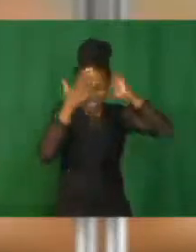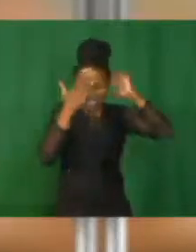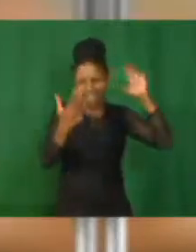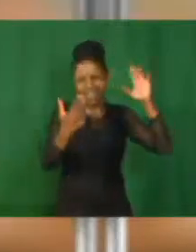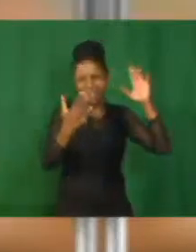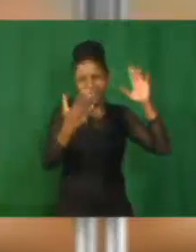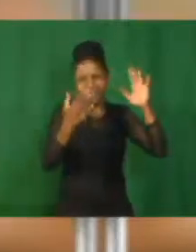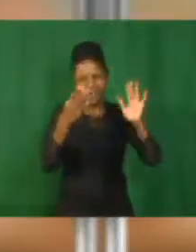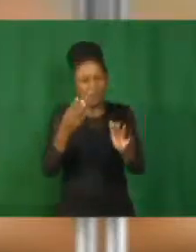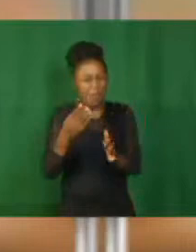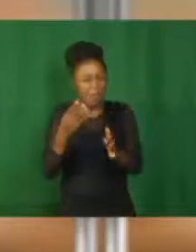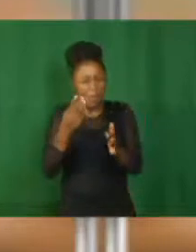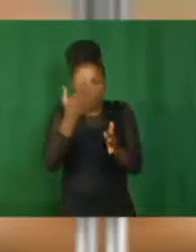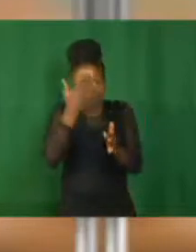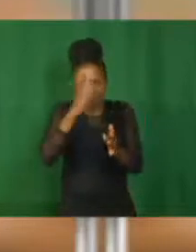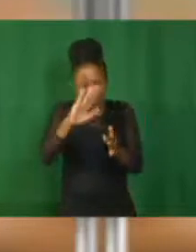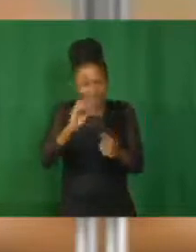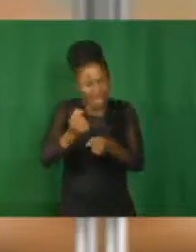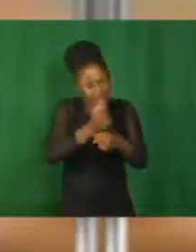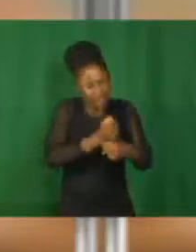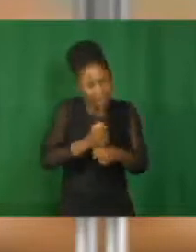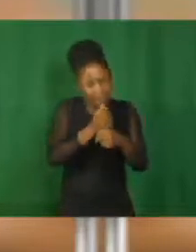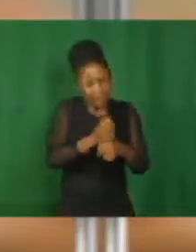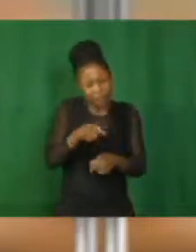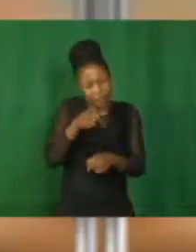So the replacement,